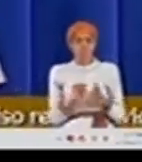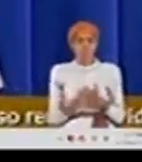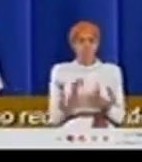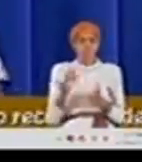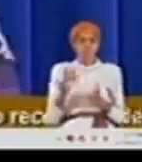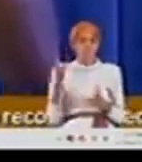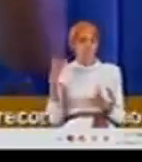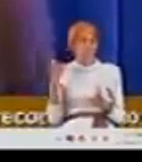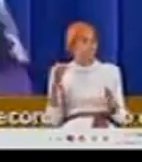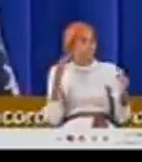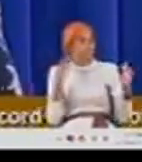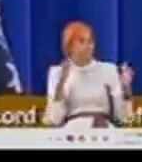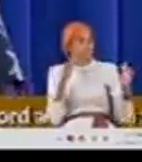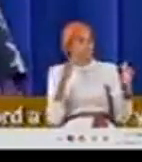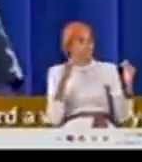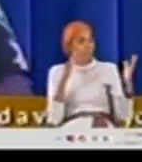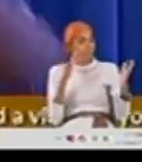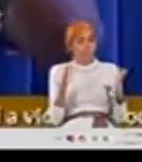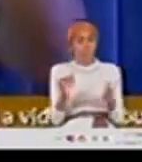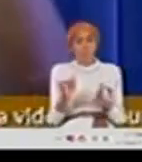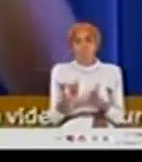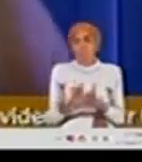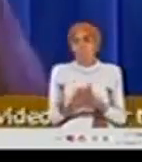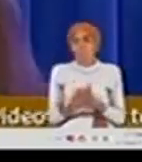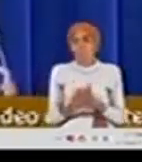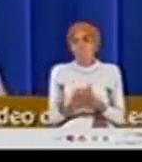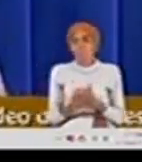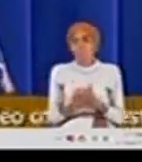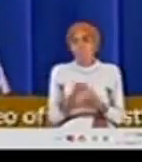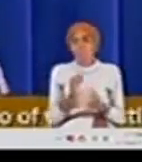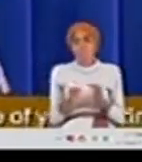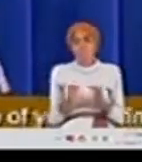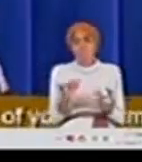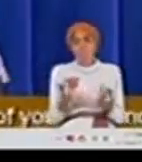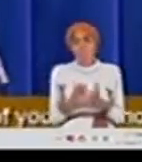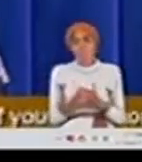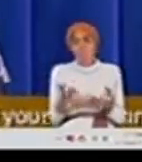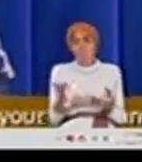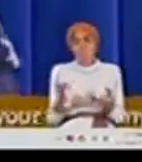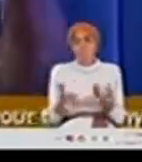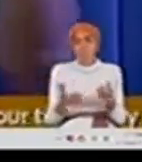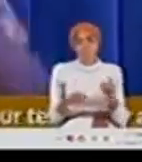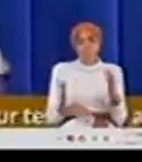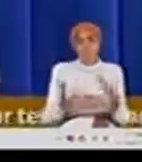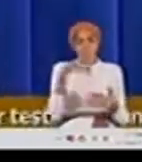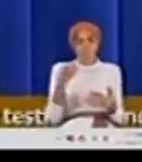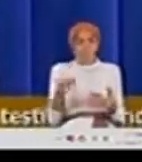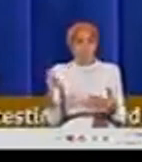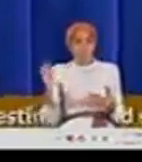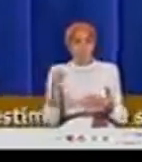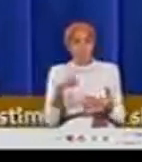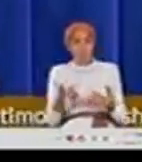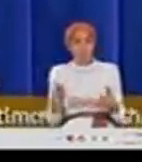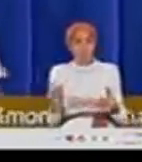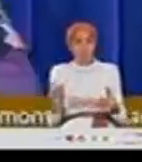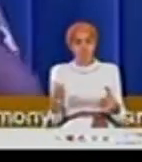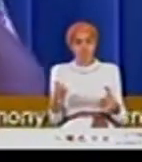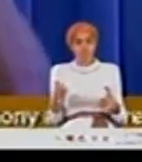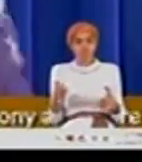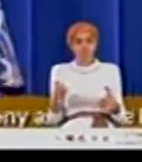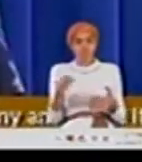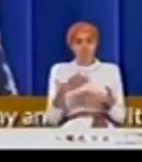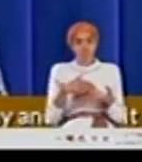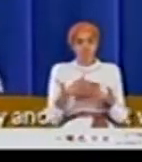that let me marry whether that thing will go away from me but after my marriage also the